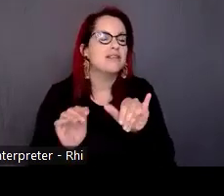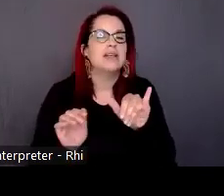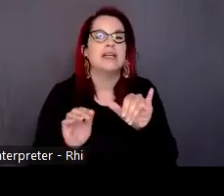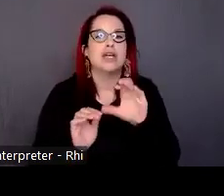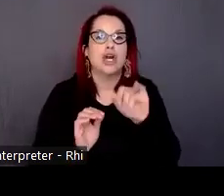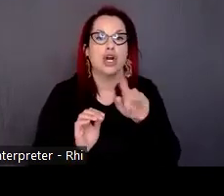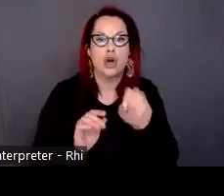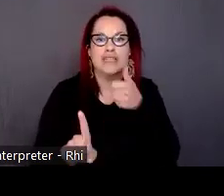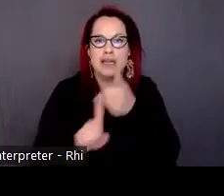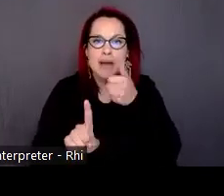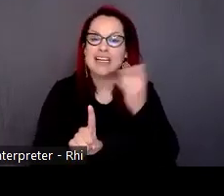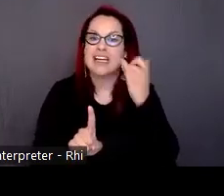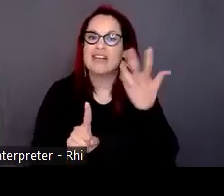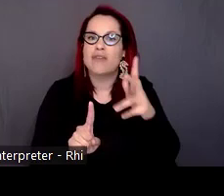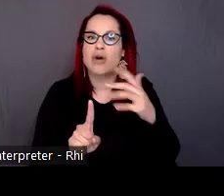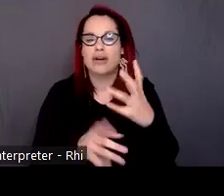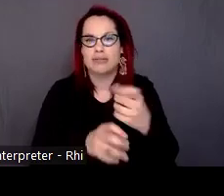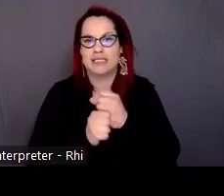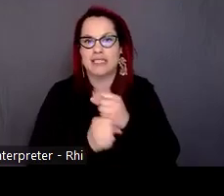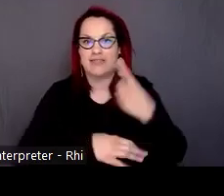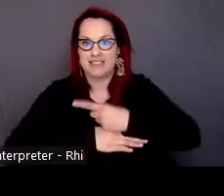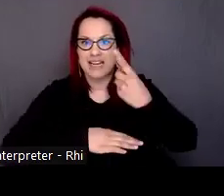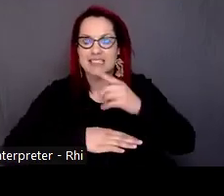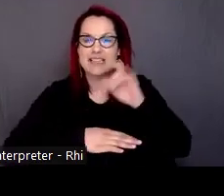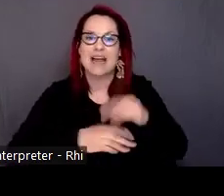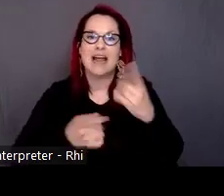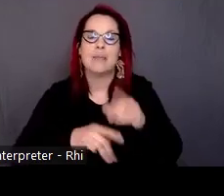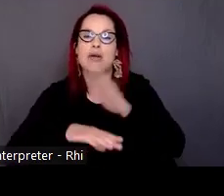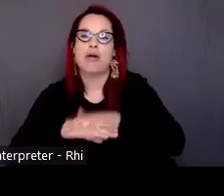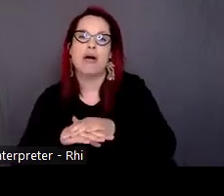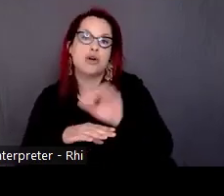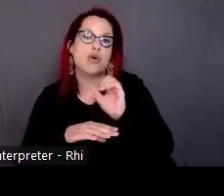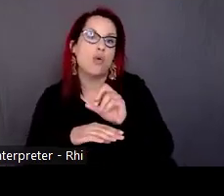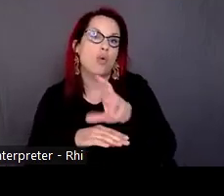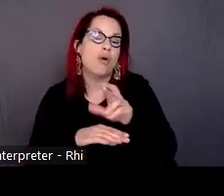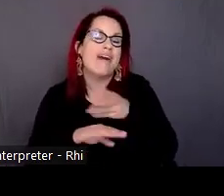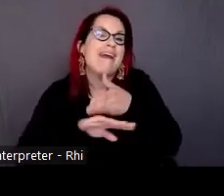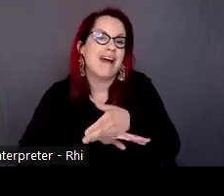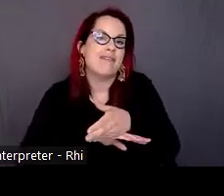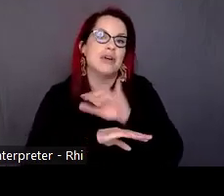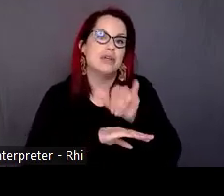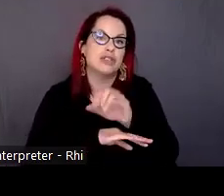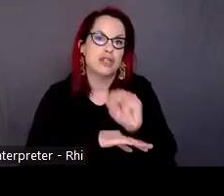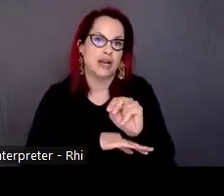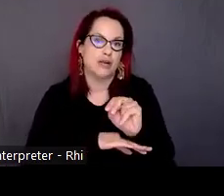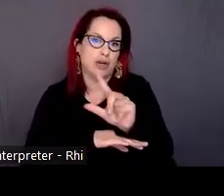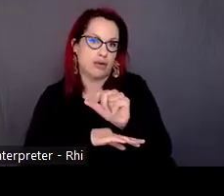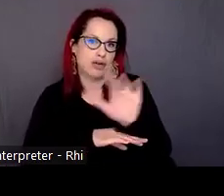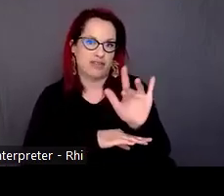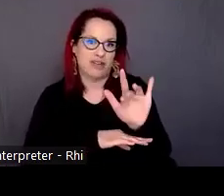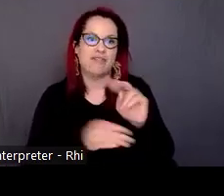that have receipt dates that are on or after January 2025 will have to be reissued.